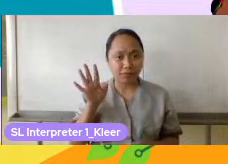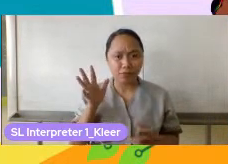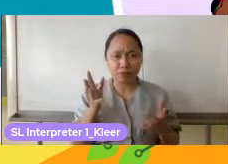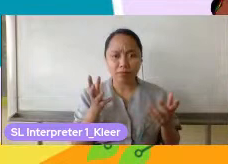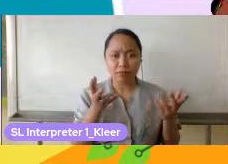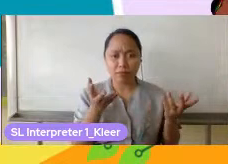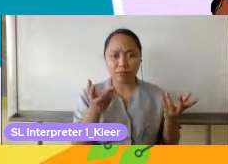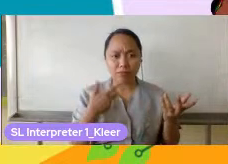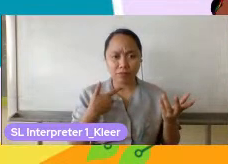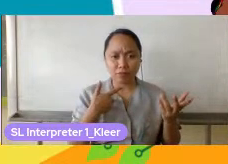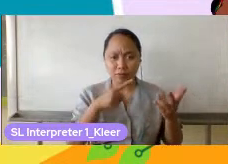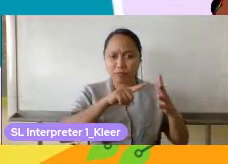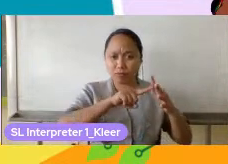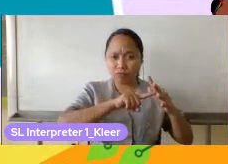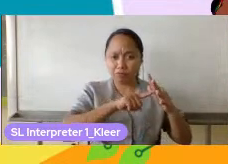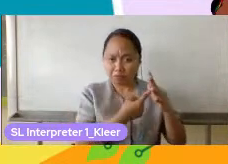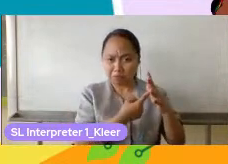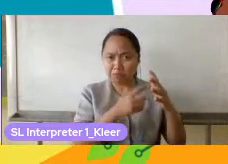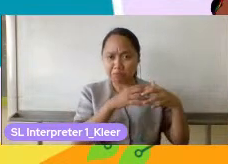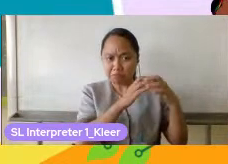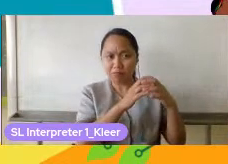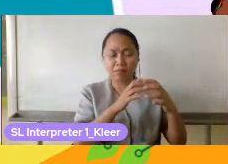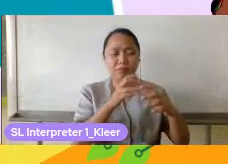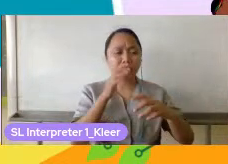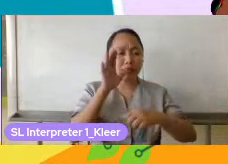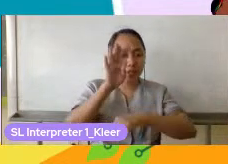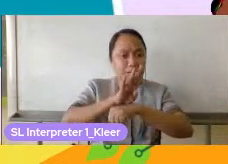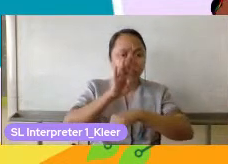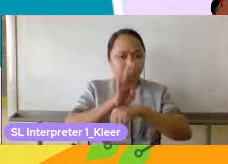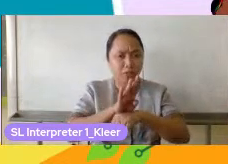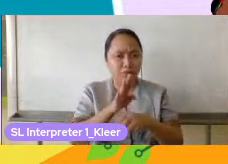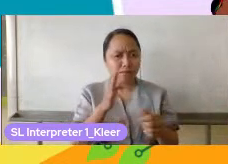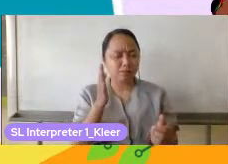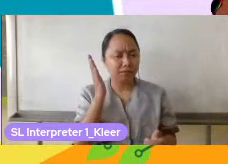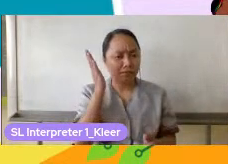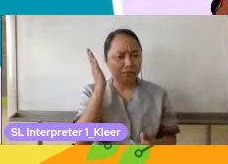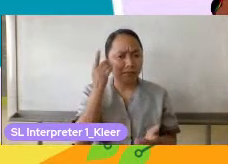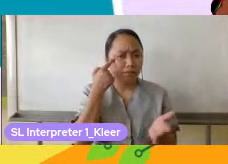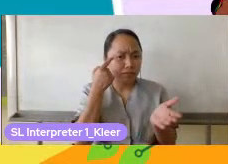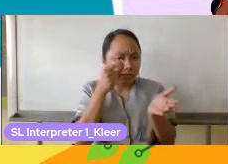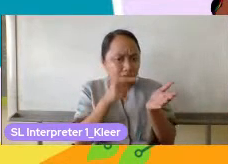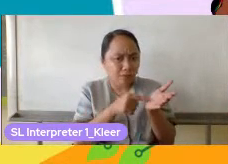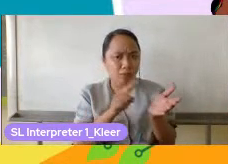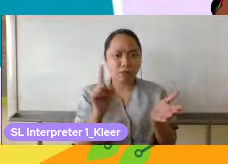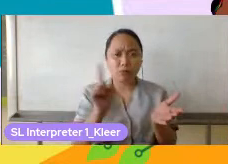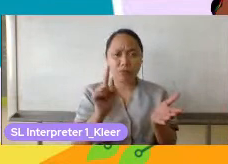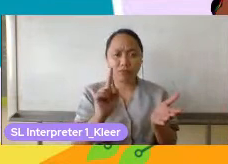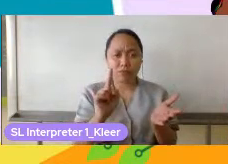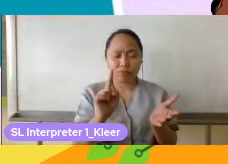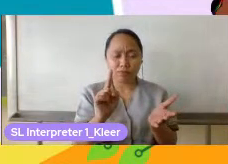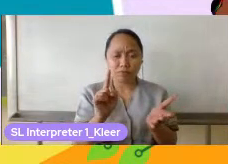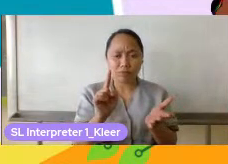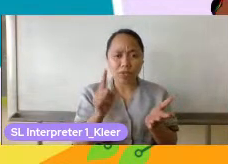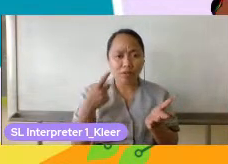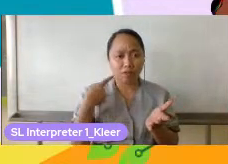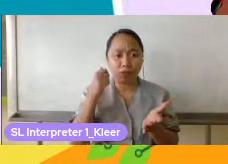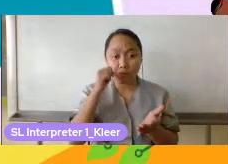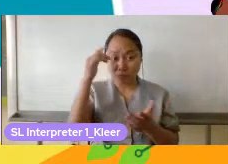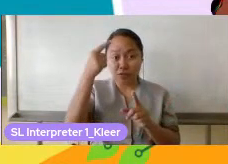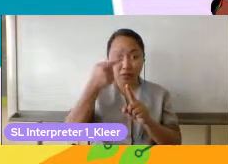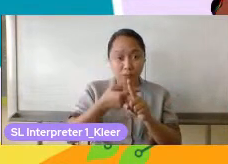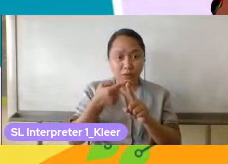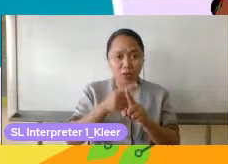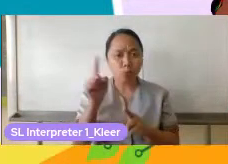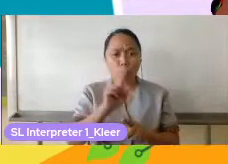only during the Women's Month. What is the sustainability plan for all these startups? All